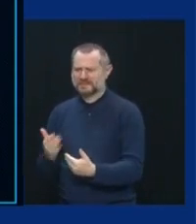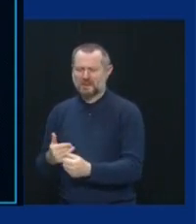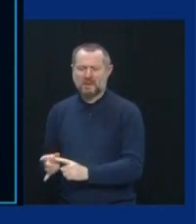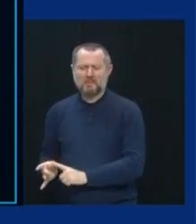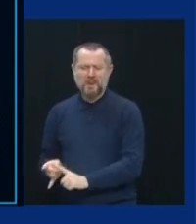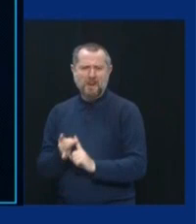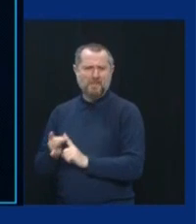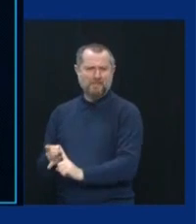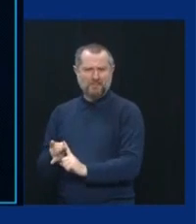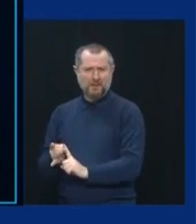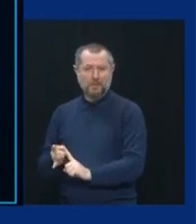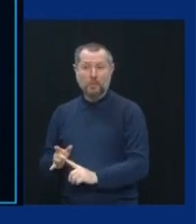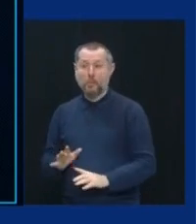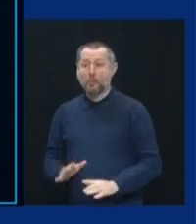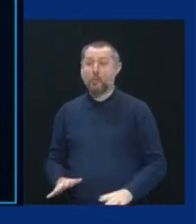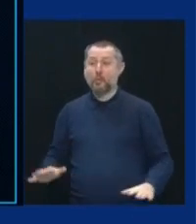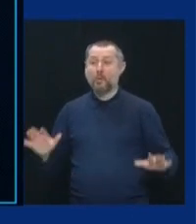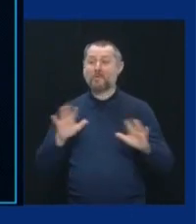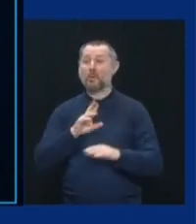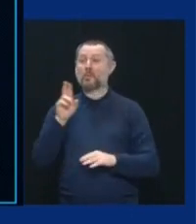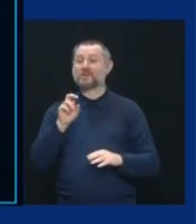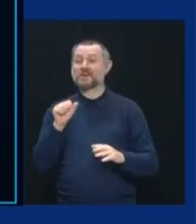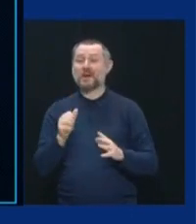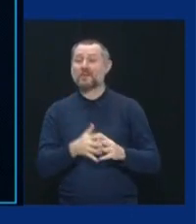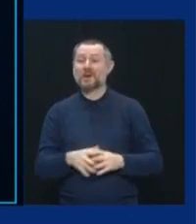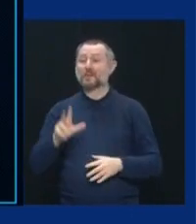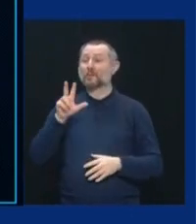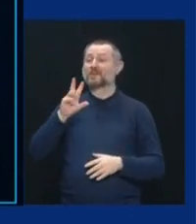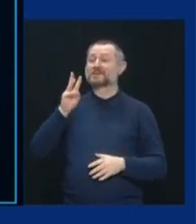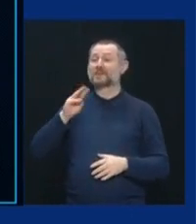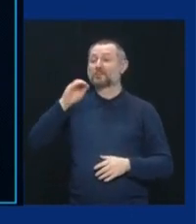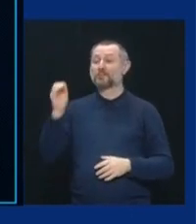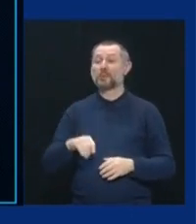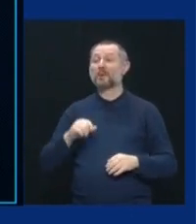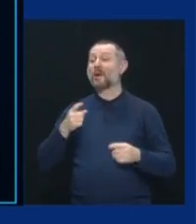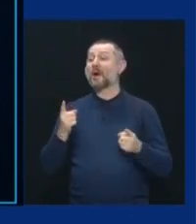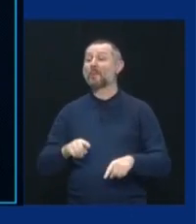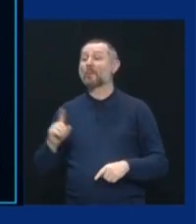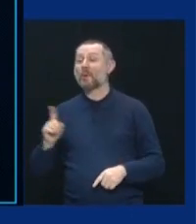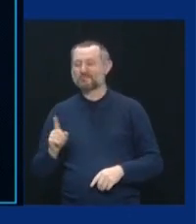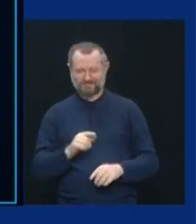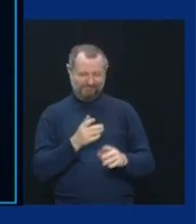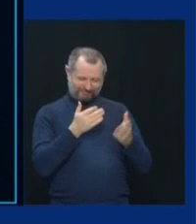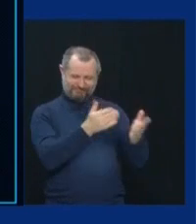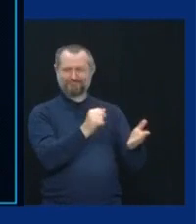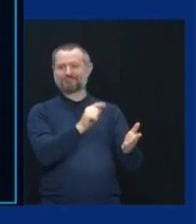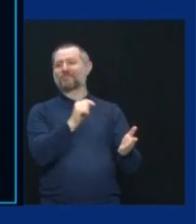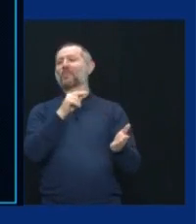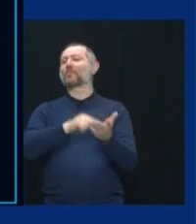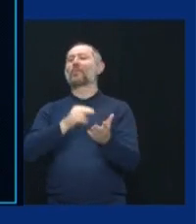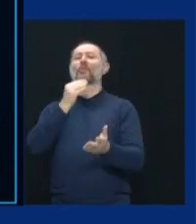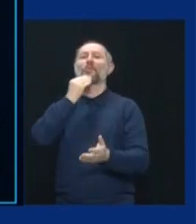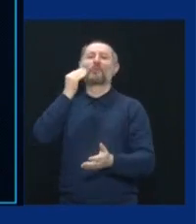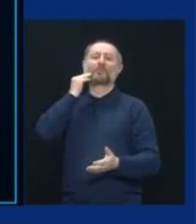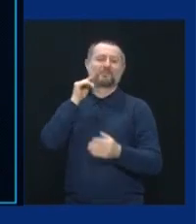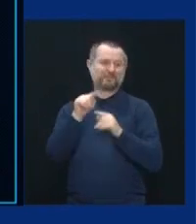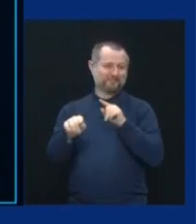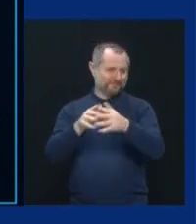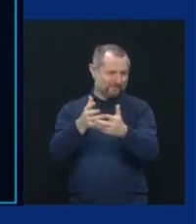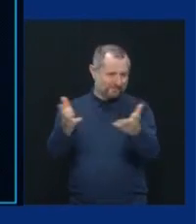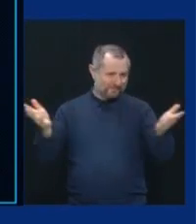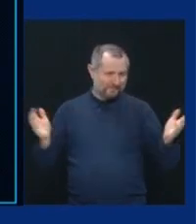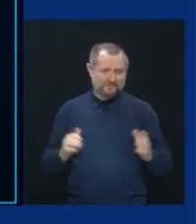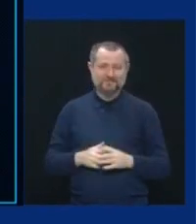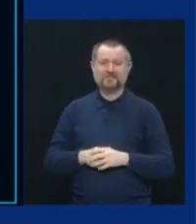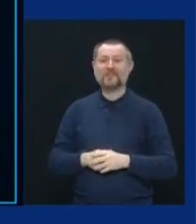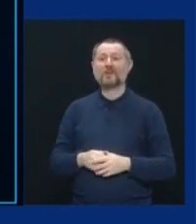Nationwide, 36% of the deaths are in nursing homes. You know what percent of the population are people in